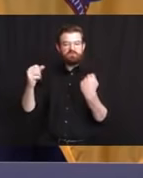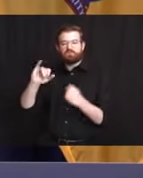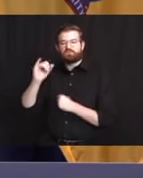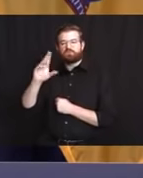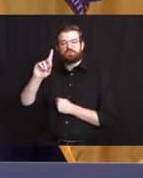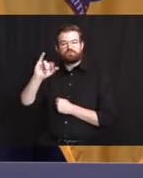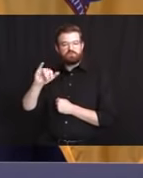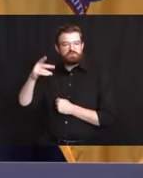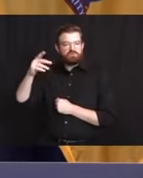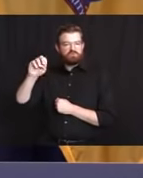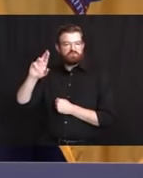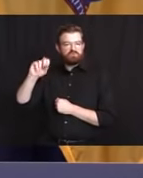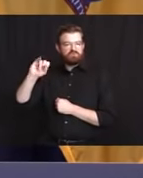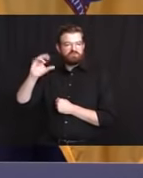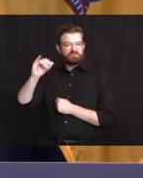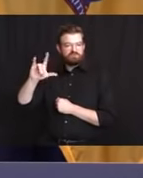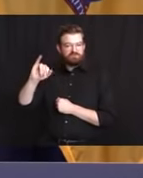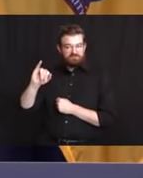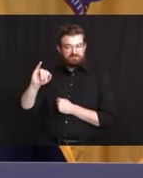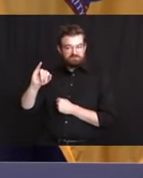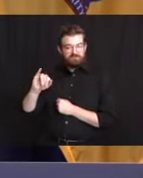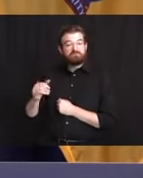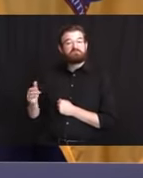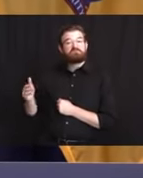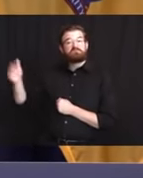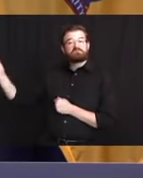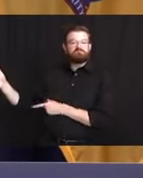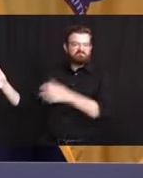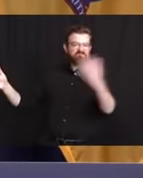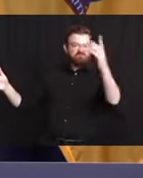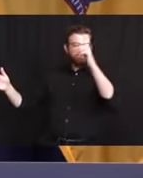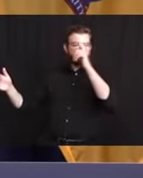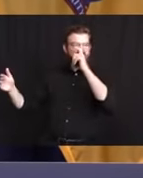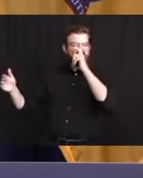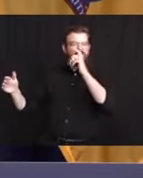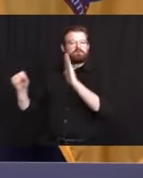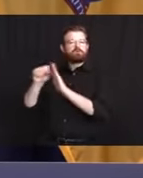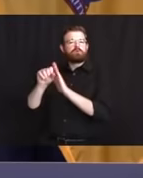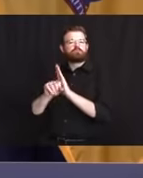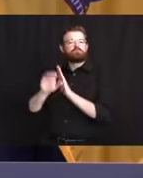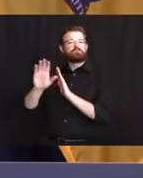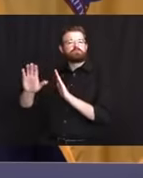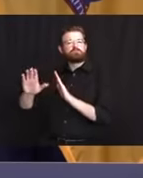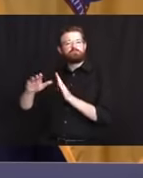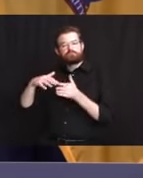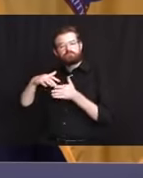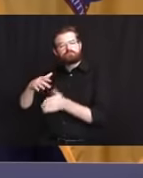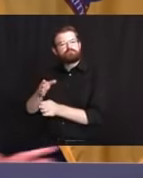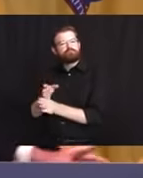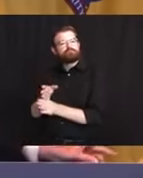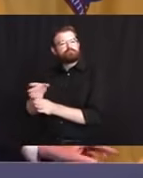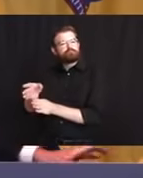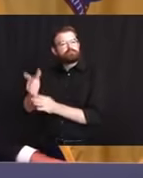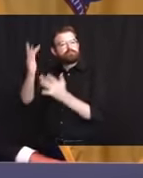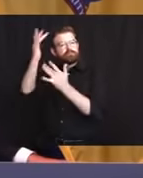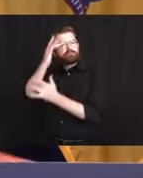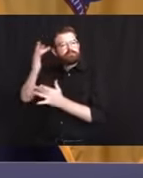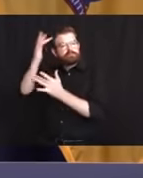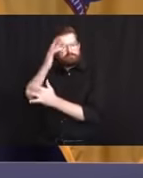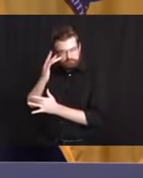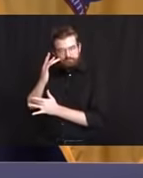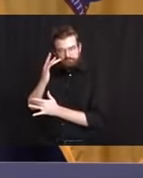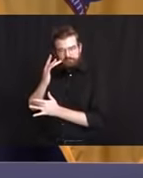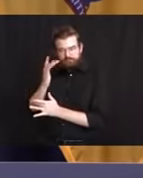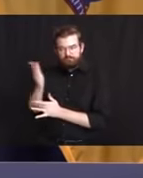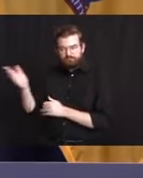familiar face, the Department of Health's Communicable Disease Service Medical Director, Dr. Ed Lifshitz. Great to have you both. To my left, another